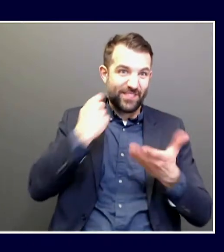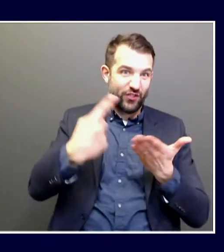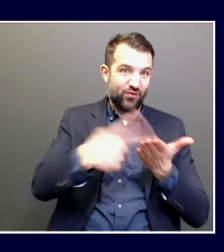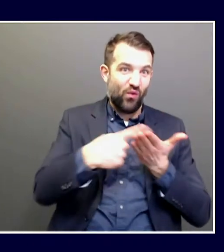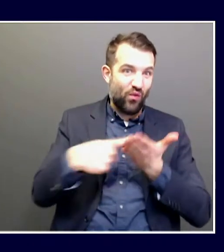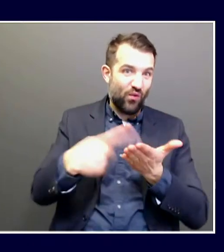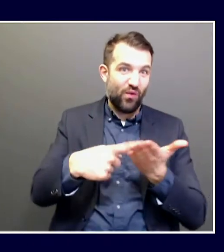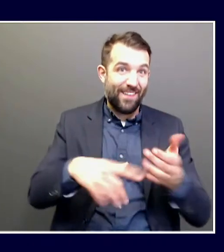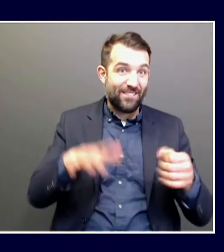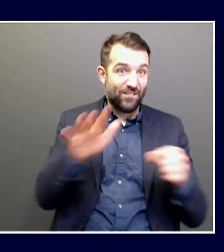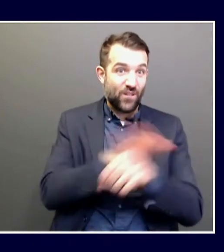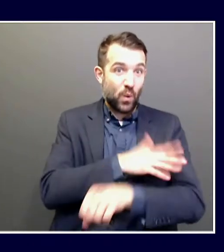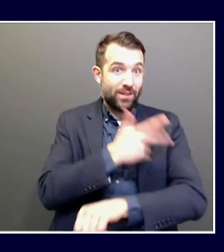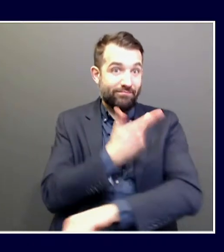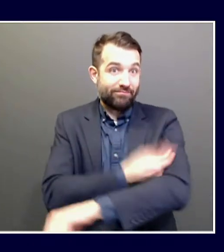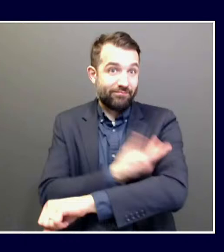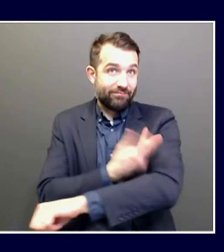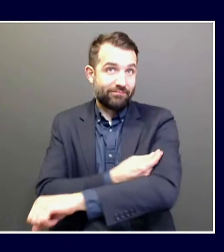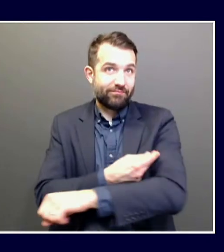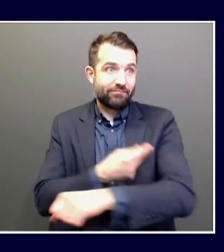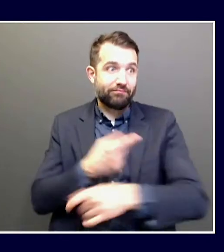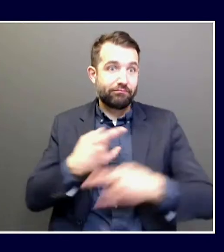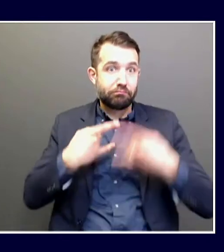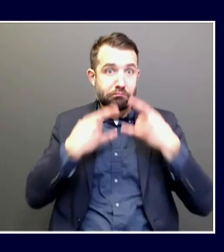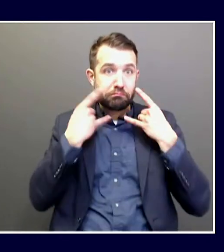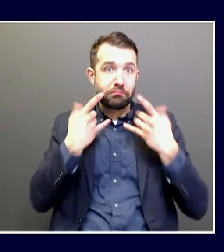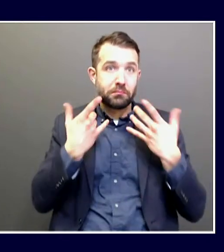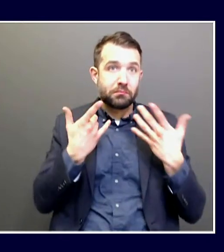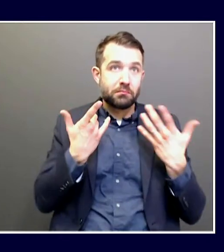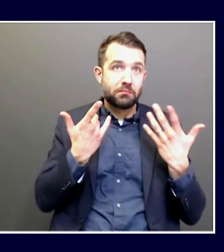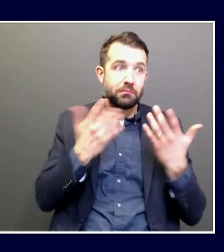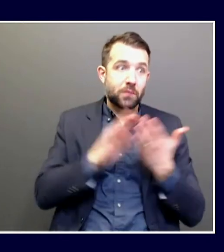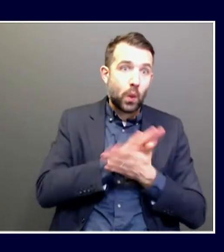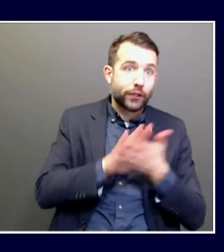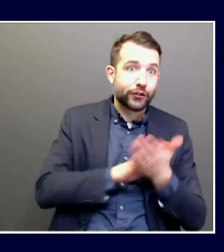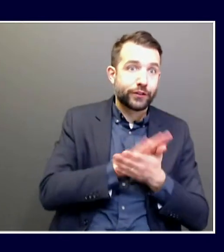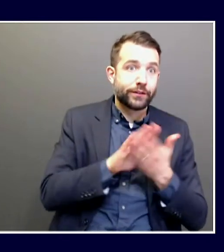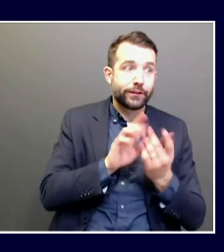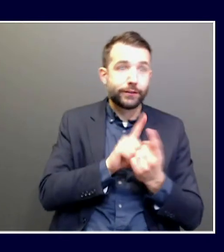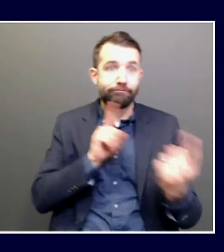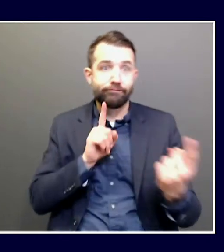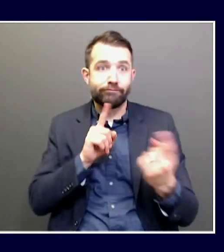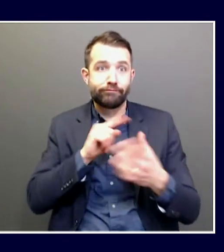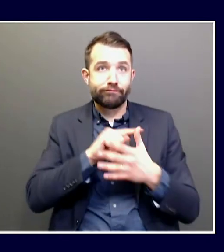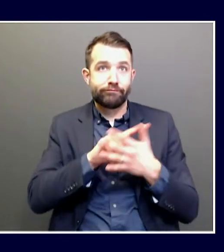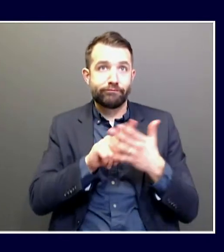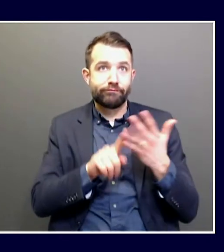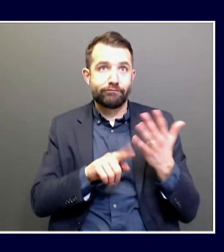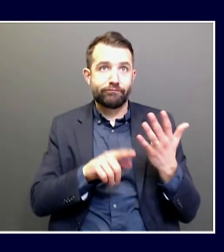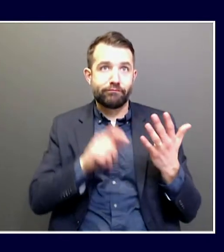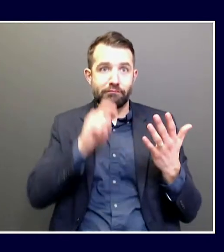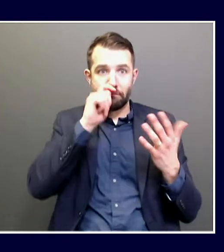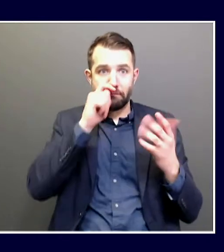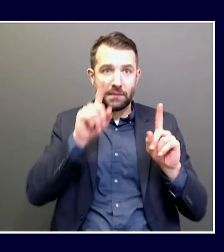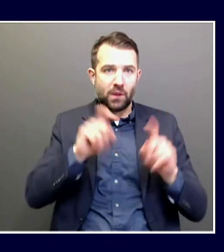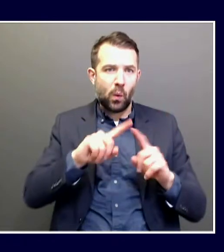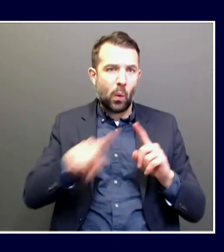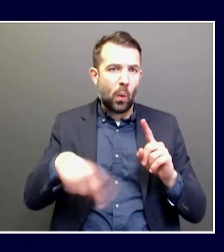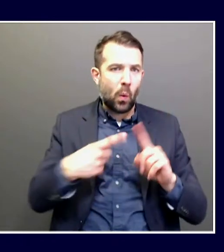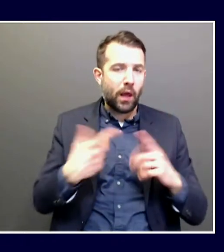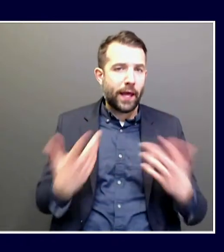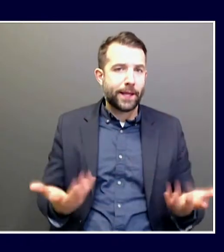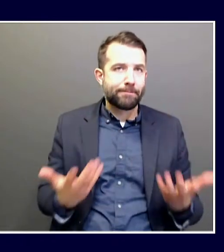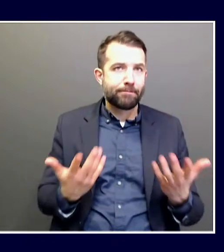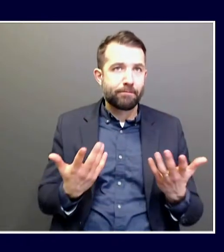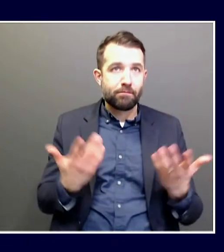and boosting and assiduous about wearing a mask, all great things. When should you be tested? Well, certain employers have